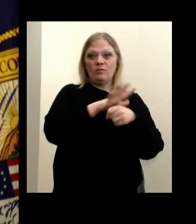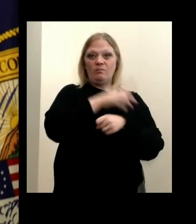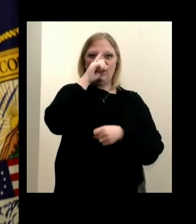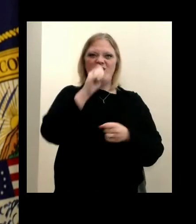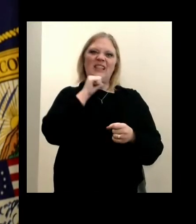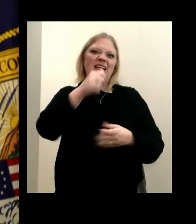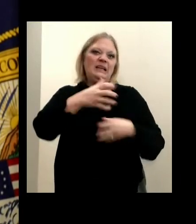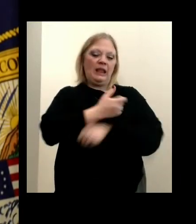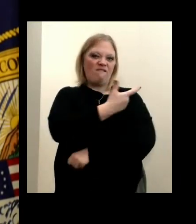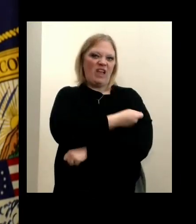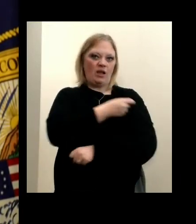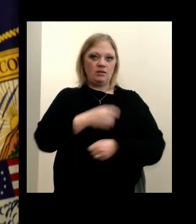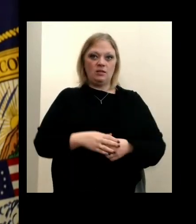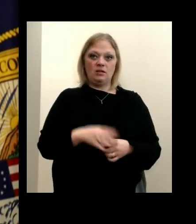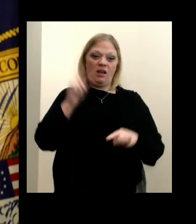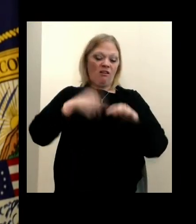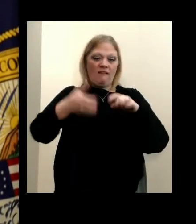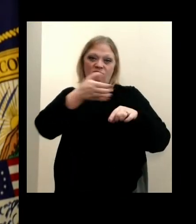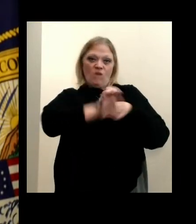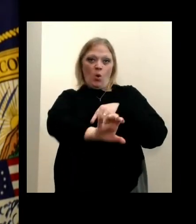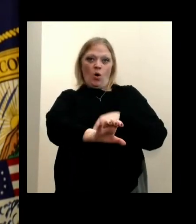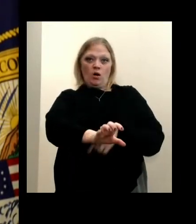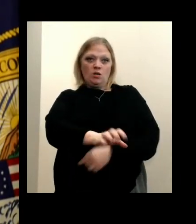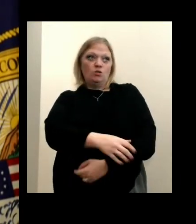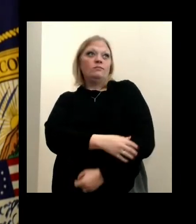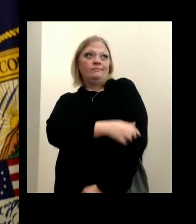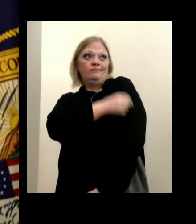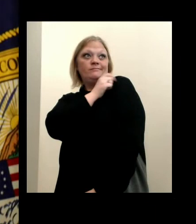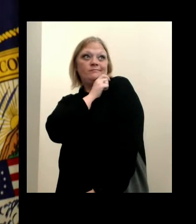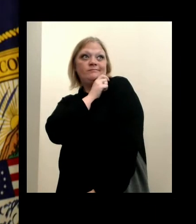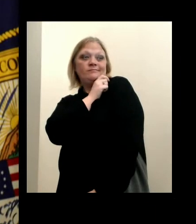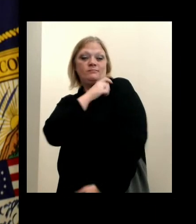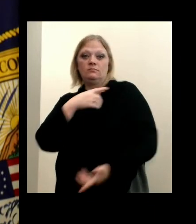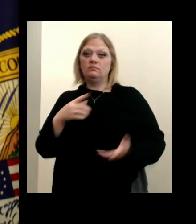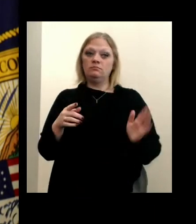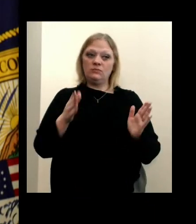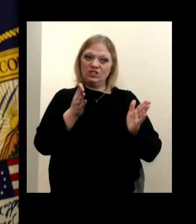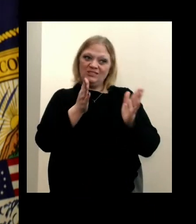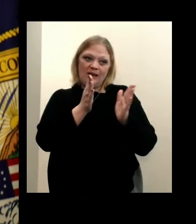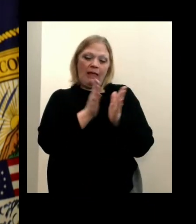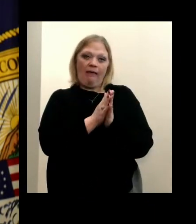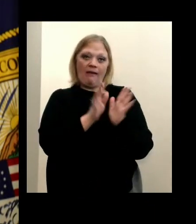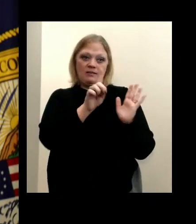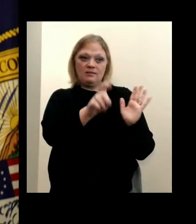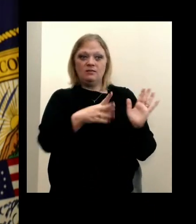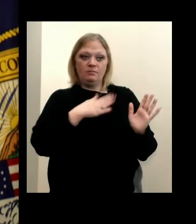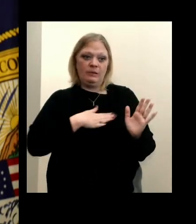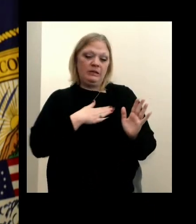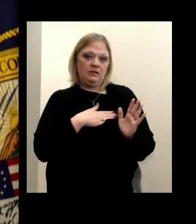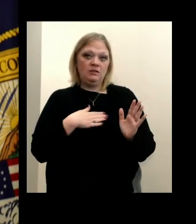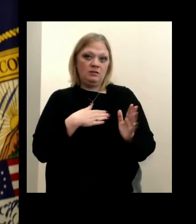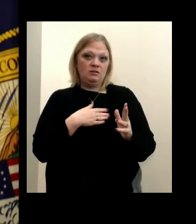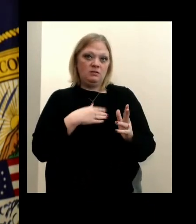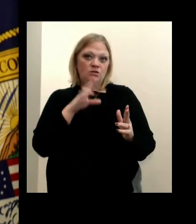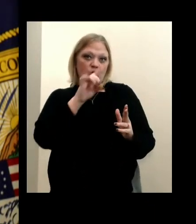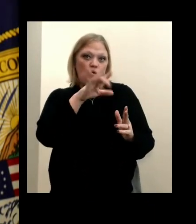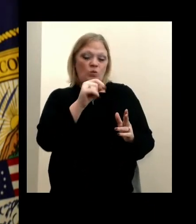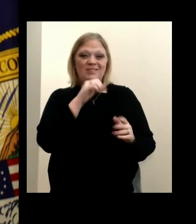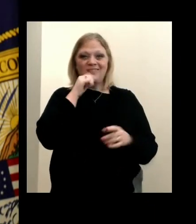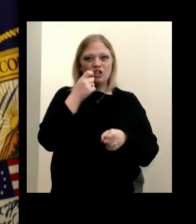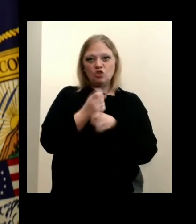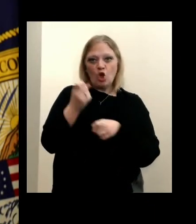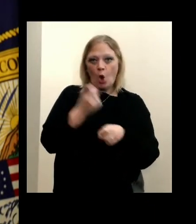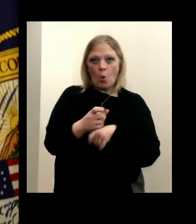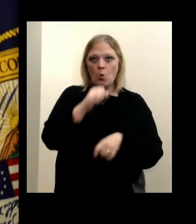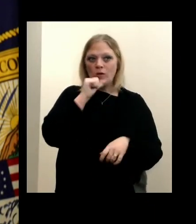vaccine. I can't force them to put the vaccine in their arm. I can just ask them to do it, because it's not a joke. It's not